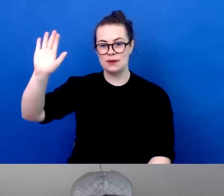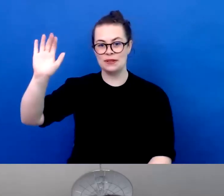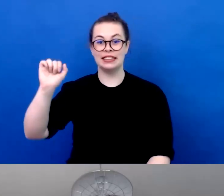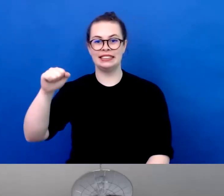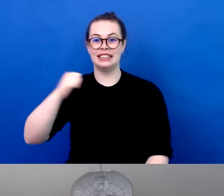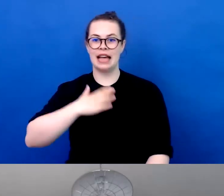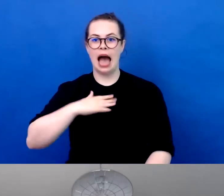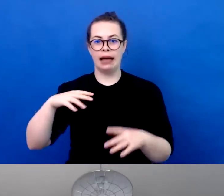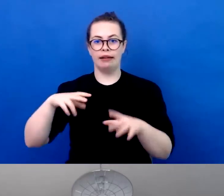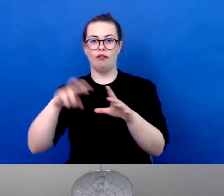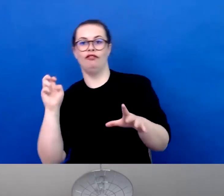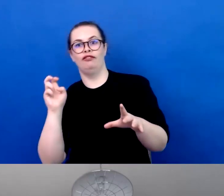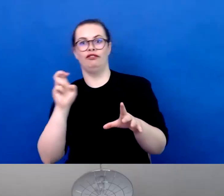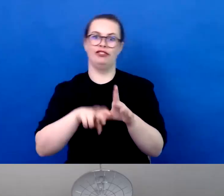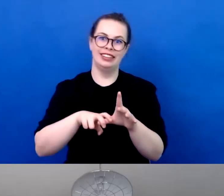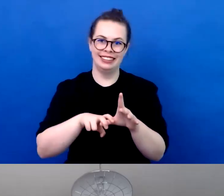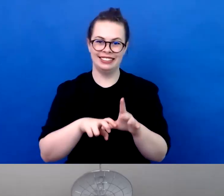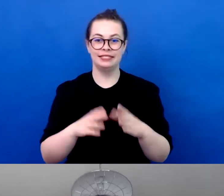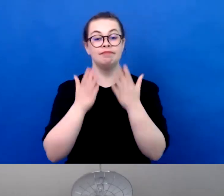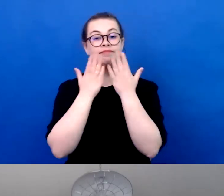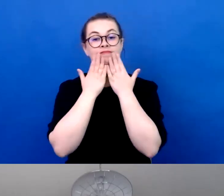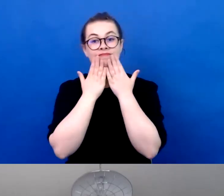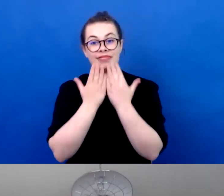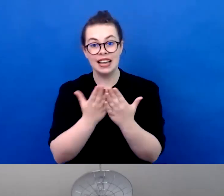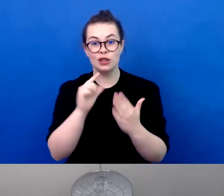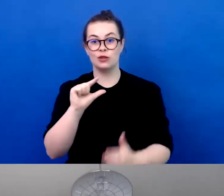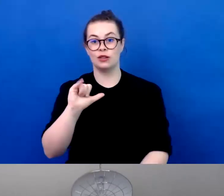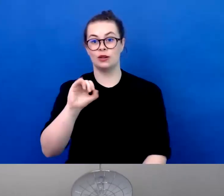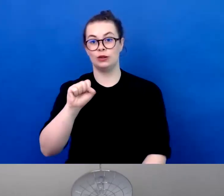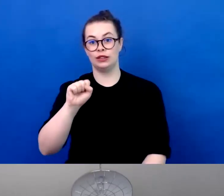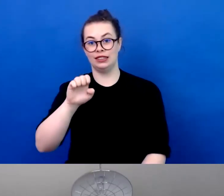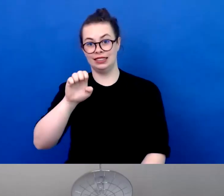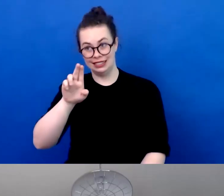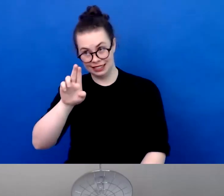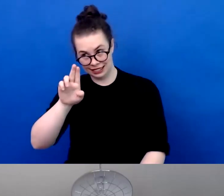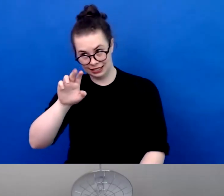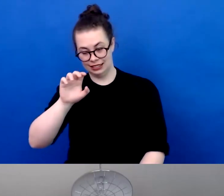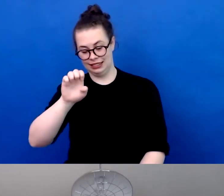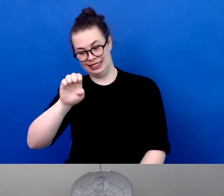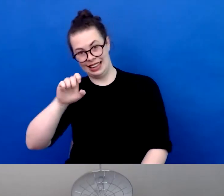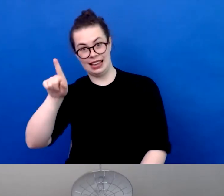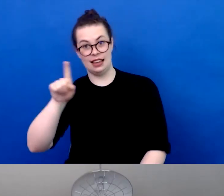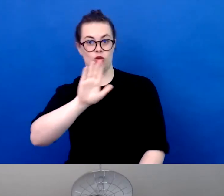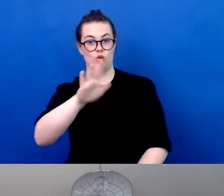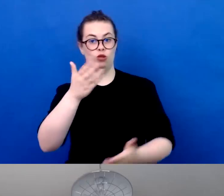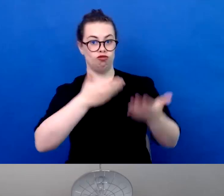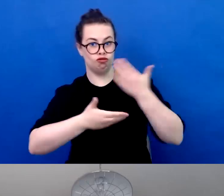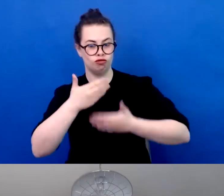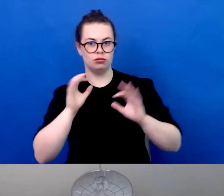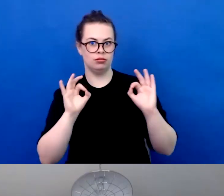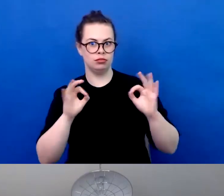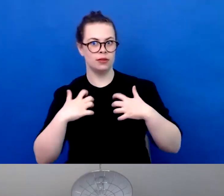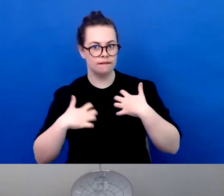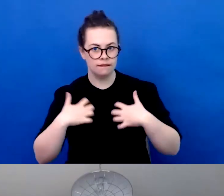rejoining. Thanks, Josue, for the talk. It was really interesting. I was wondering, in the context of